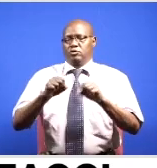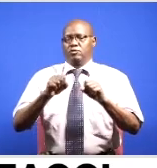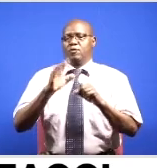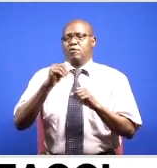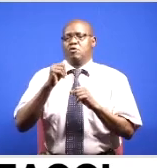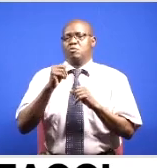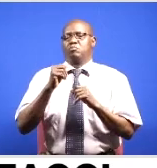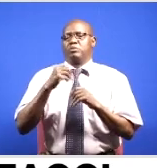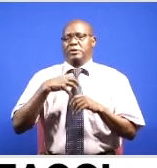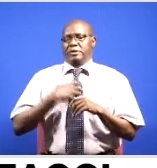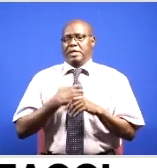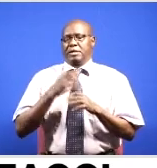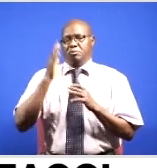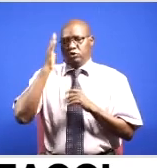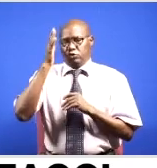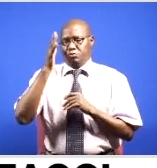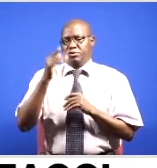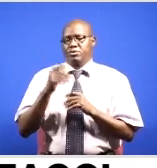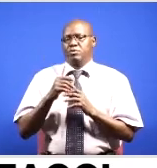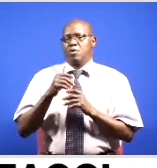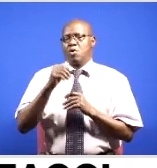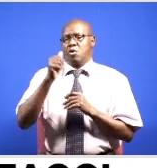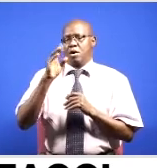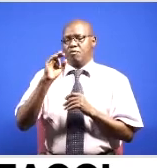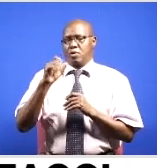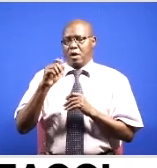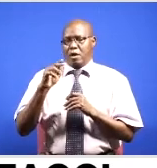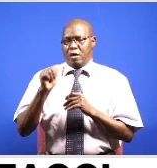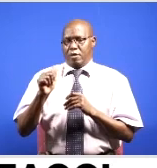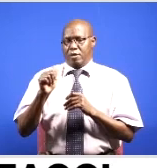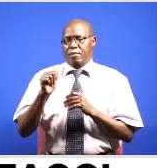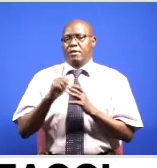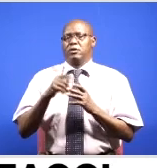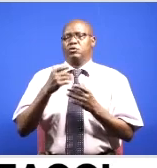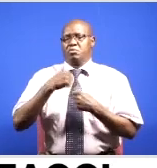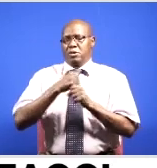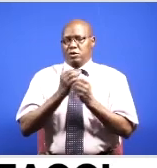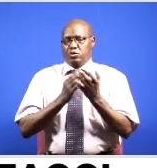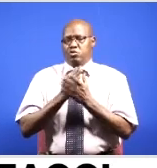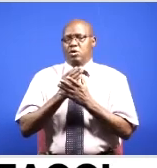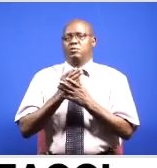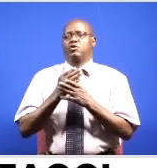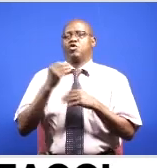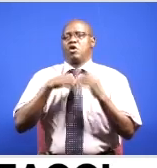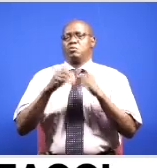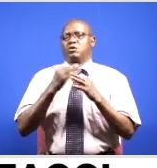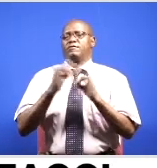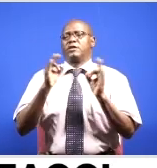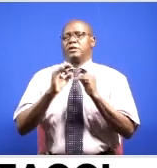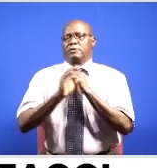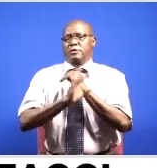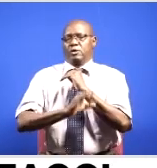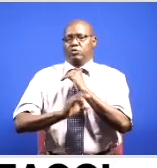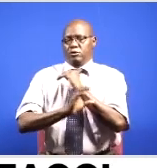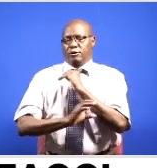Eliud Wabukhala, assured that he will diligently work according to the law to ensure a corruption-free country. Dickens Luvanda begins our bulletin